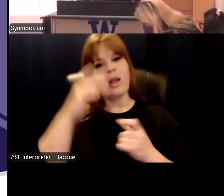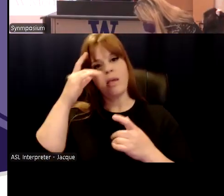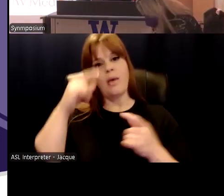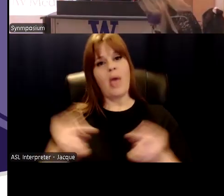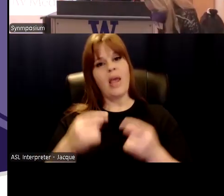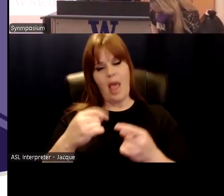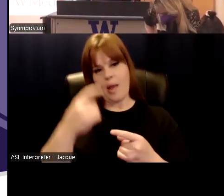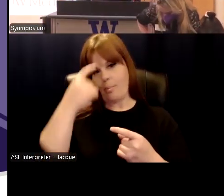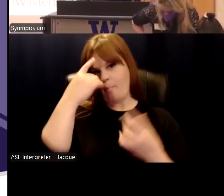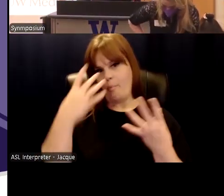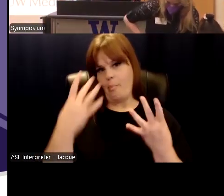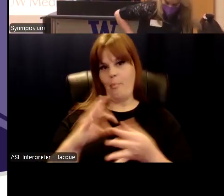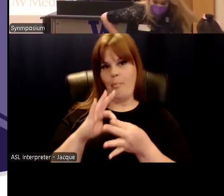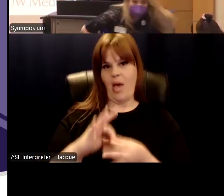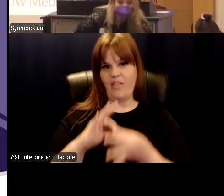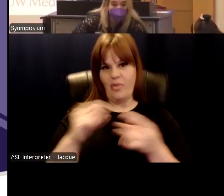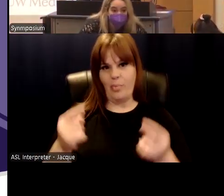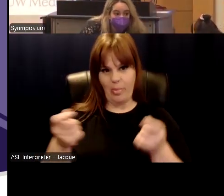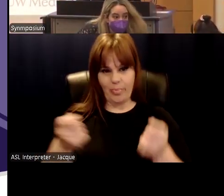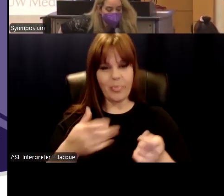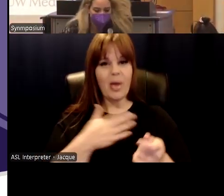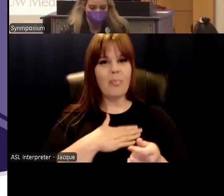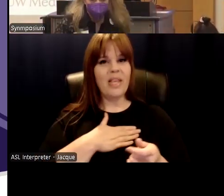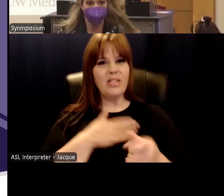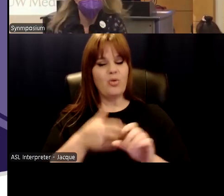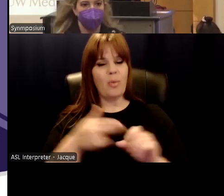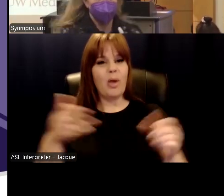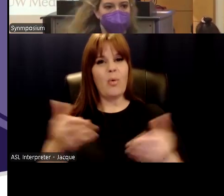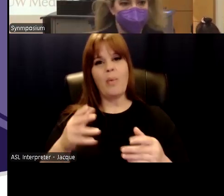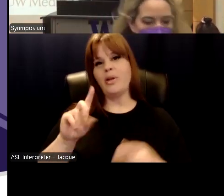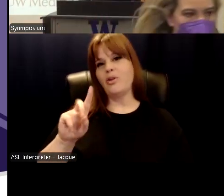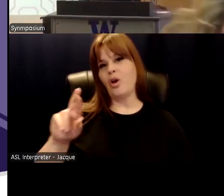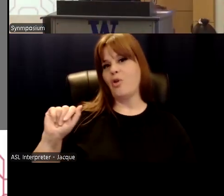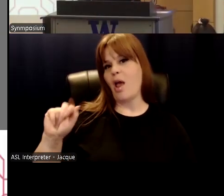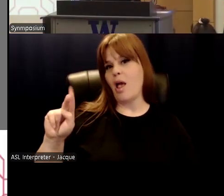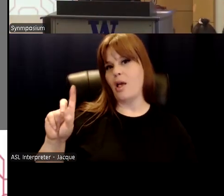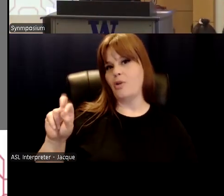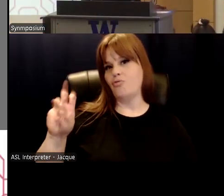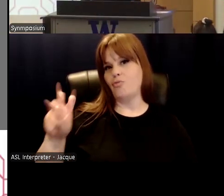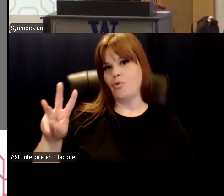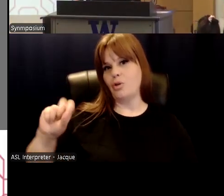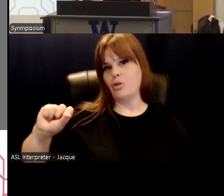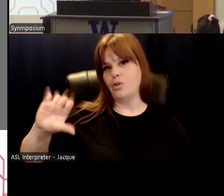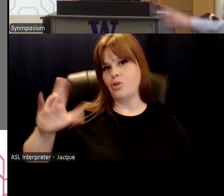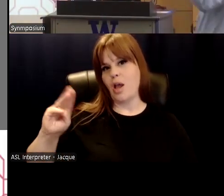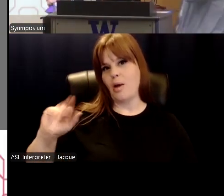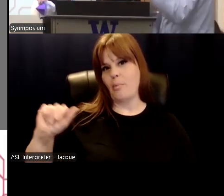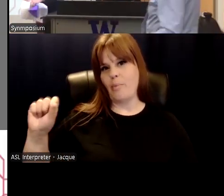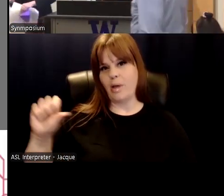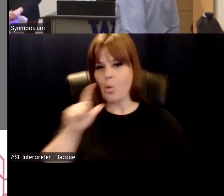management. Please join me in welcoming Dr. Andrew Schamess, who will walk in the light, not the dark. Thank you,